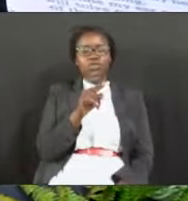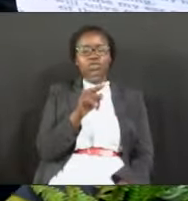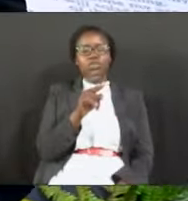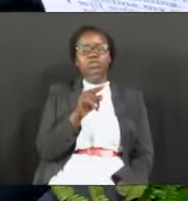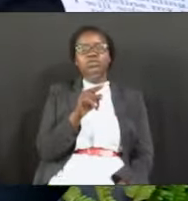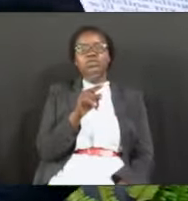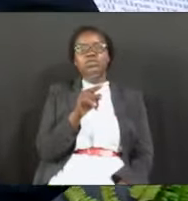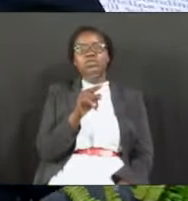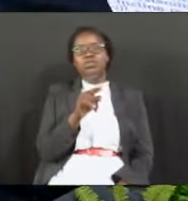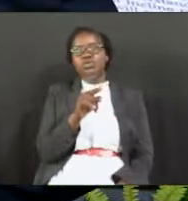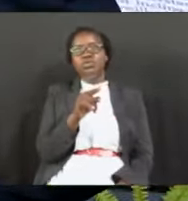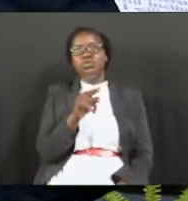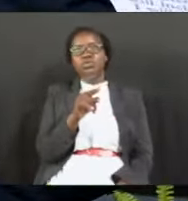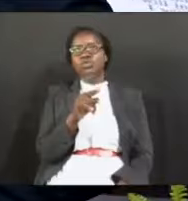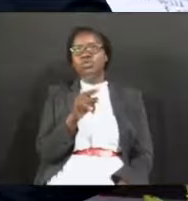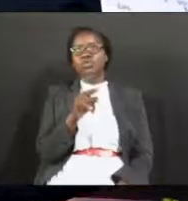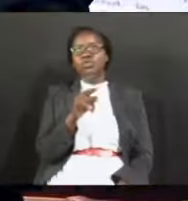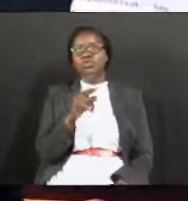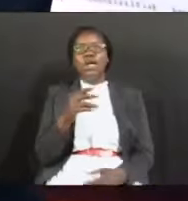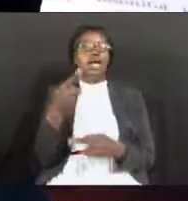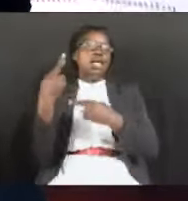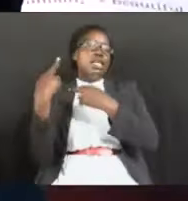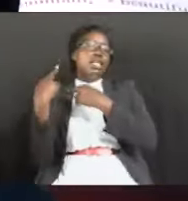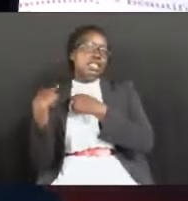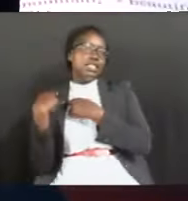will. Believe in me, He will.